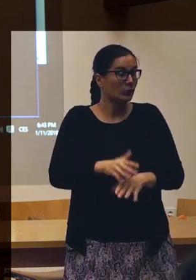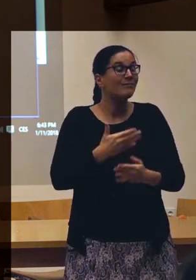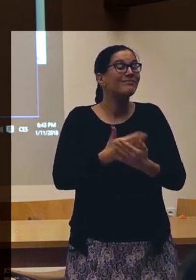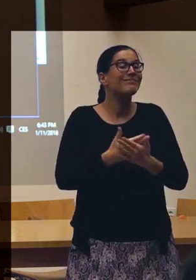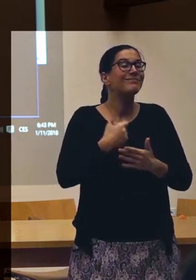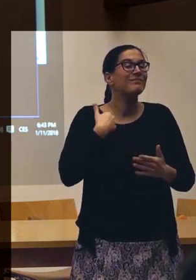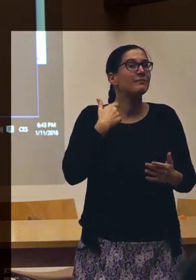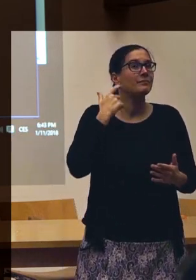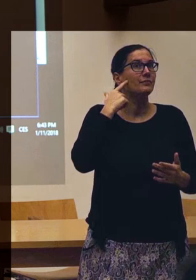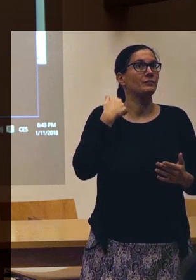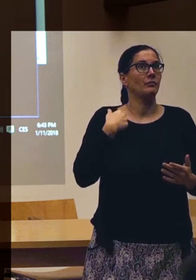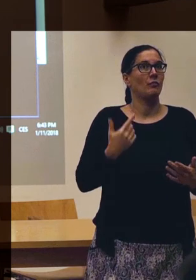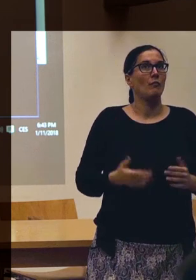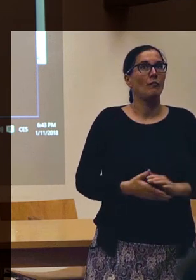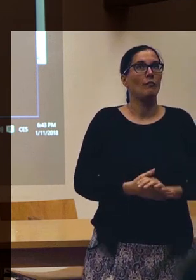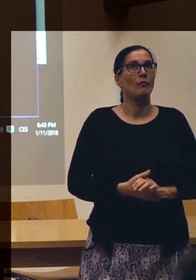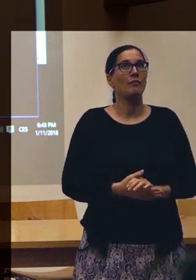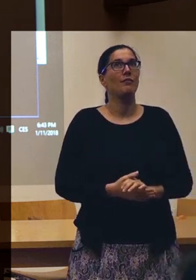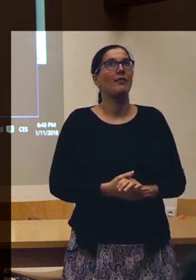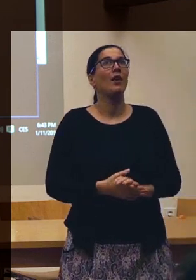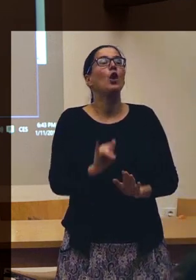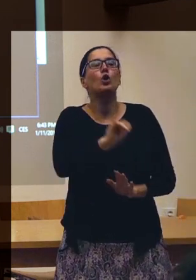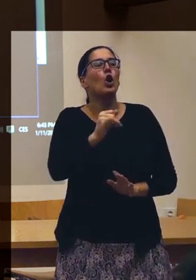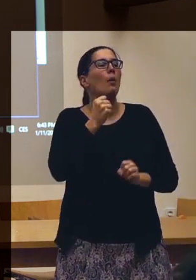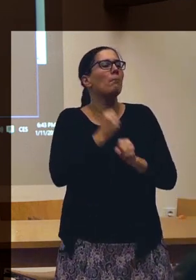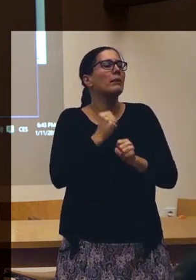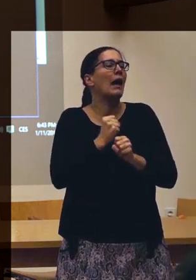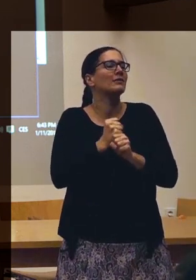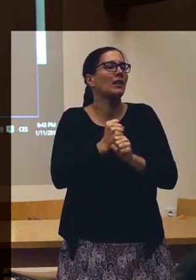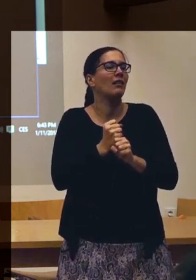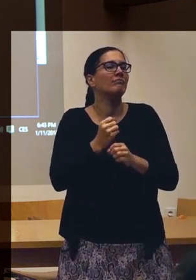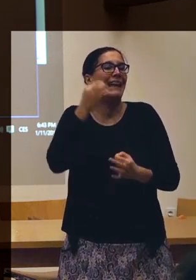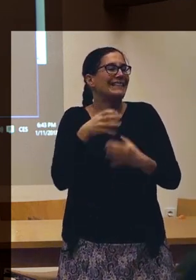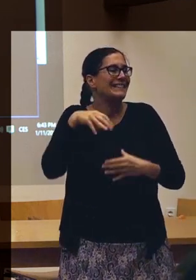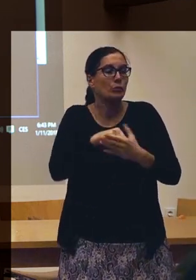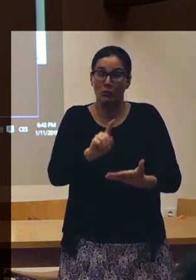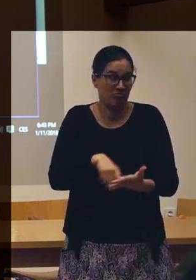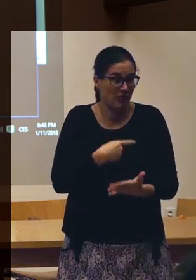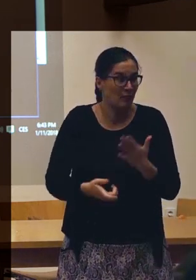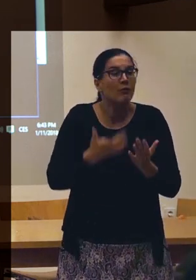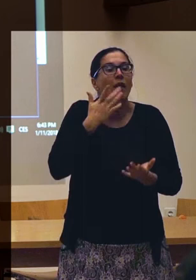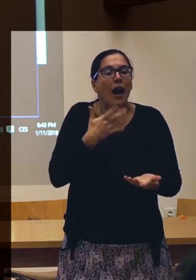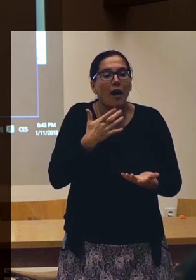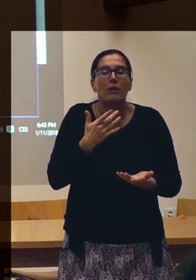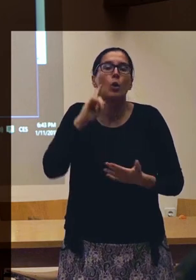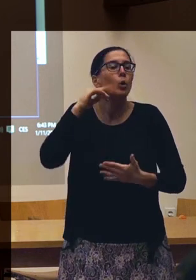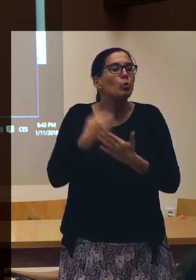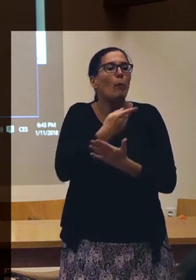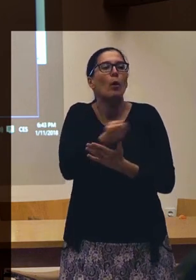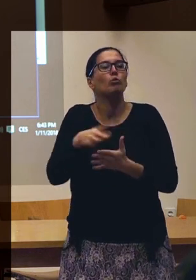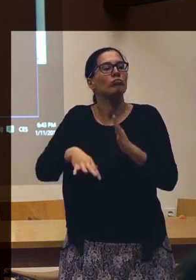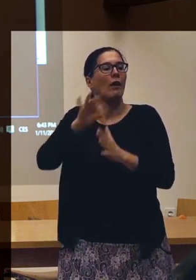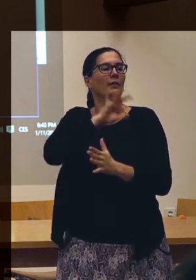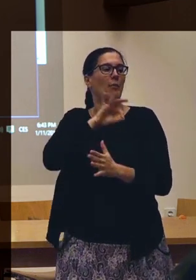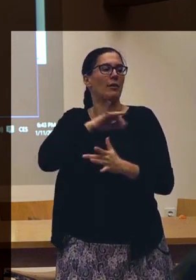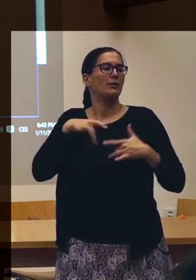as what a non-institutional person can do, go have a friend with disability. Go